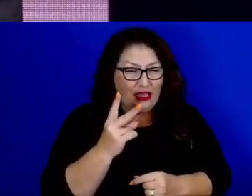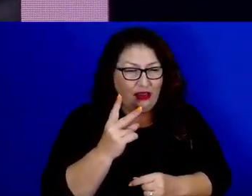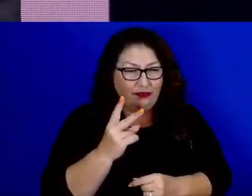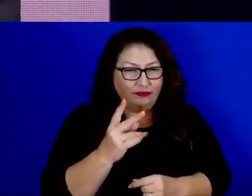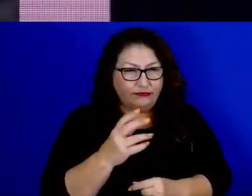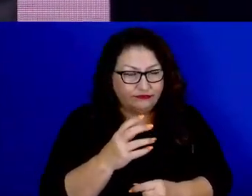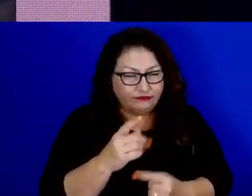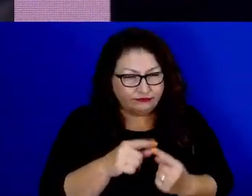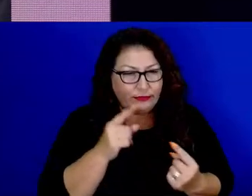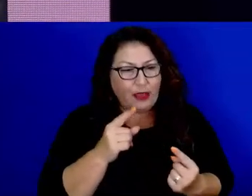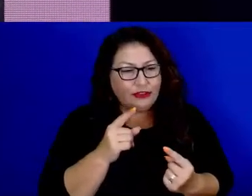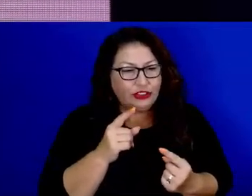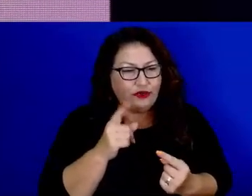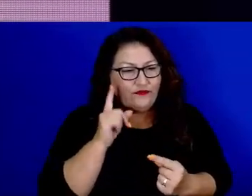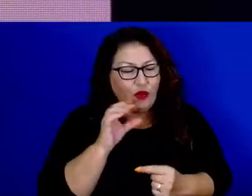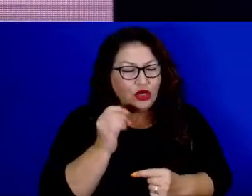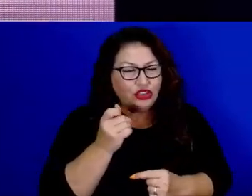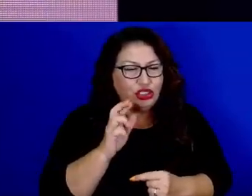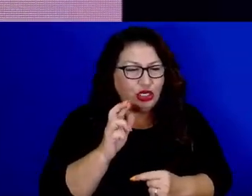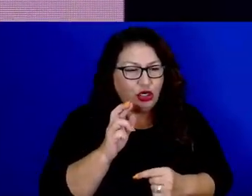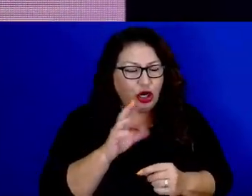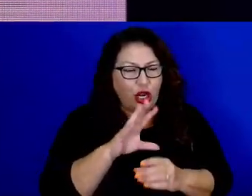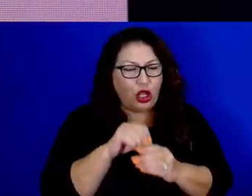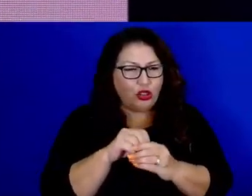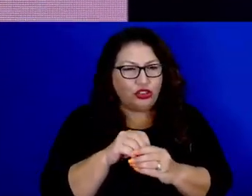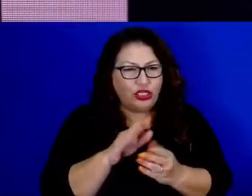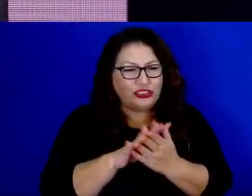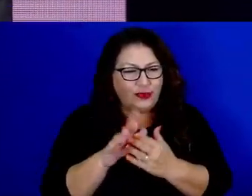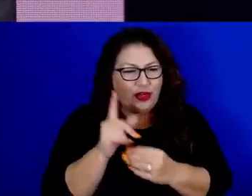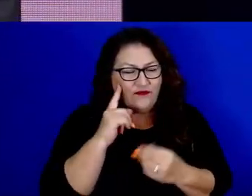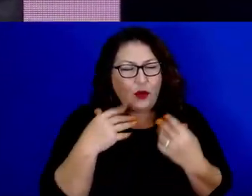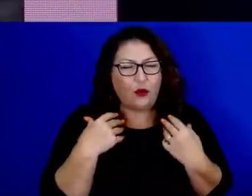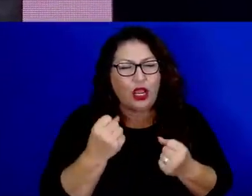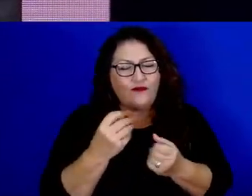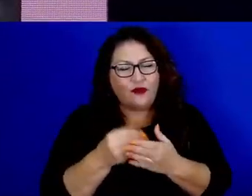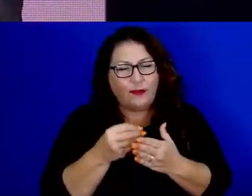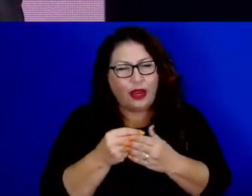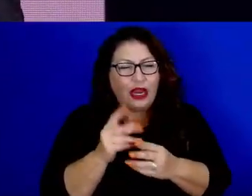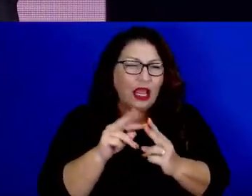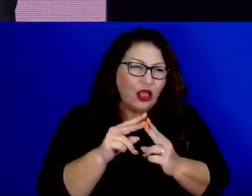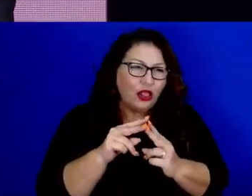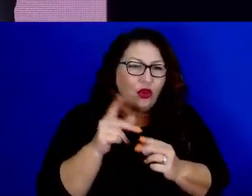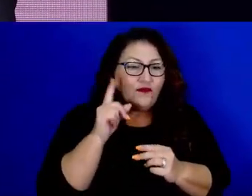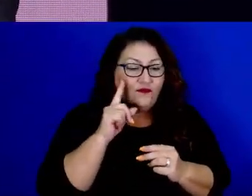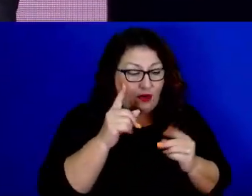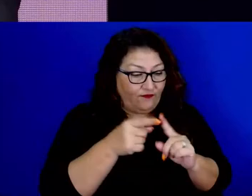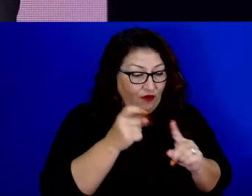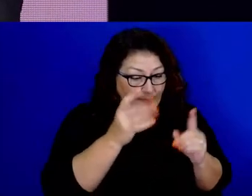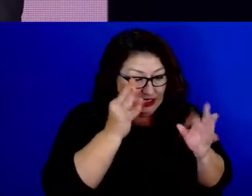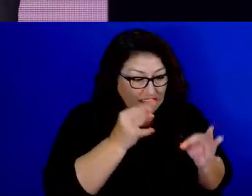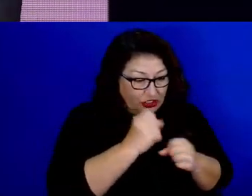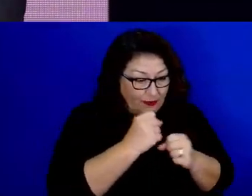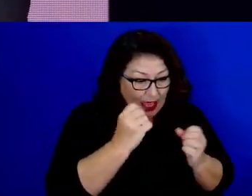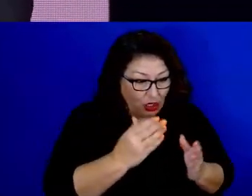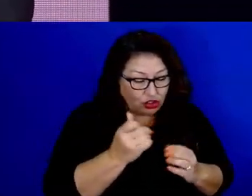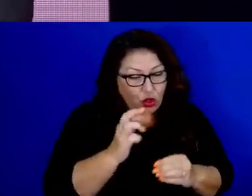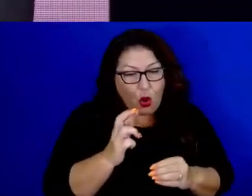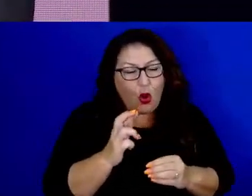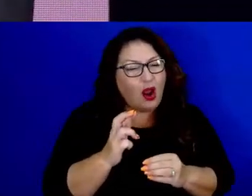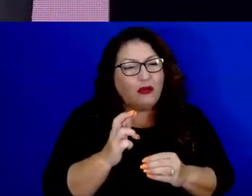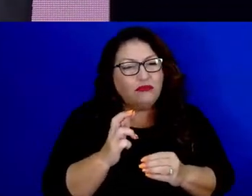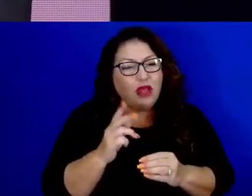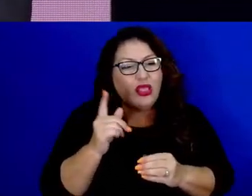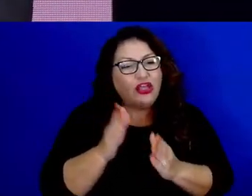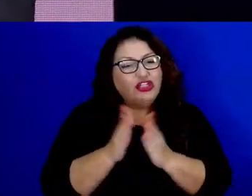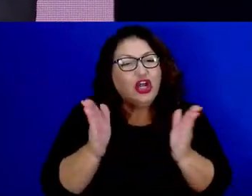spending of recovery money, either among decision makers or among the general public? Is there